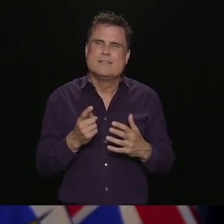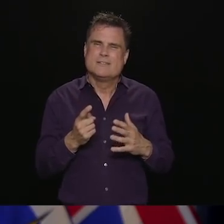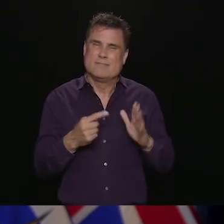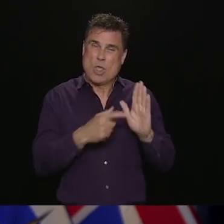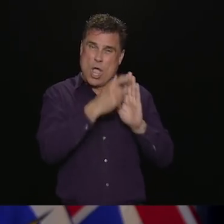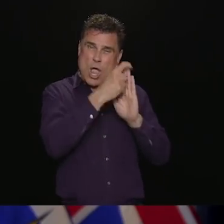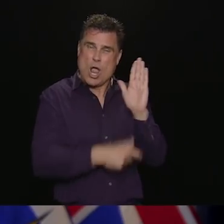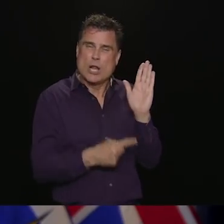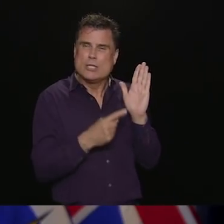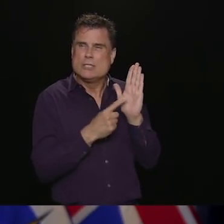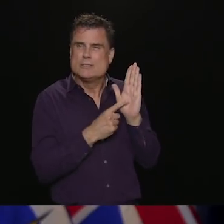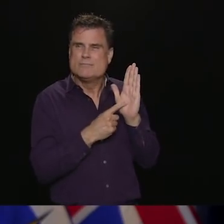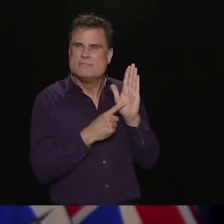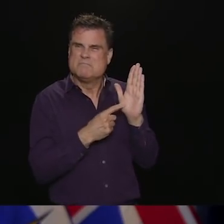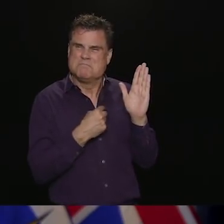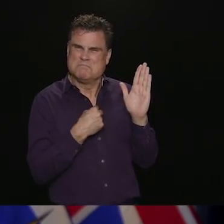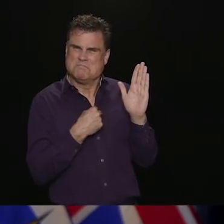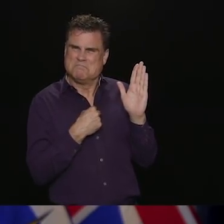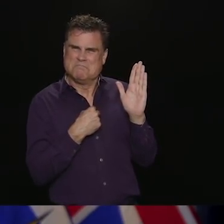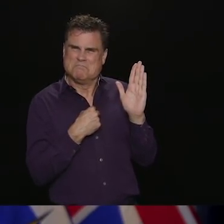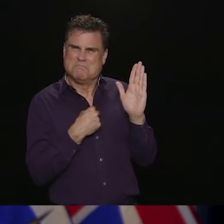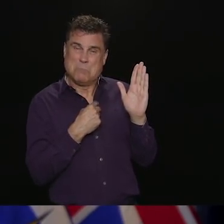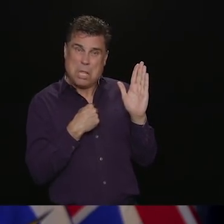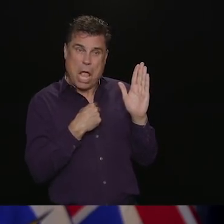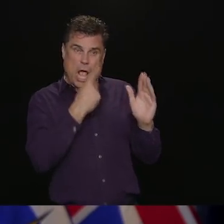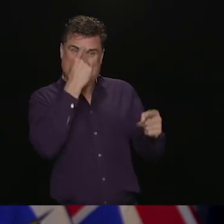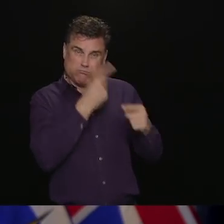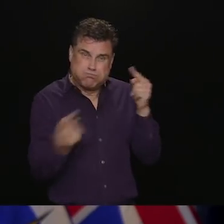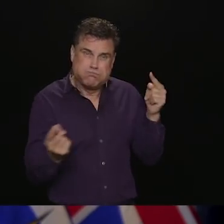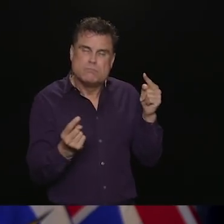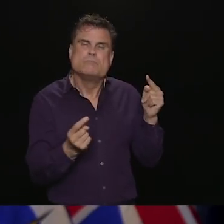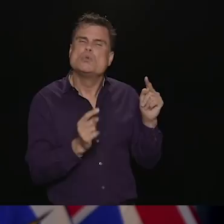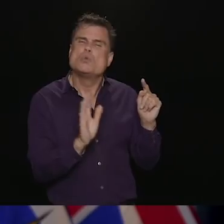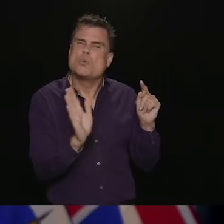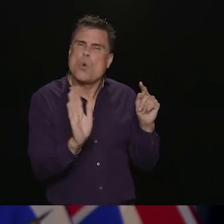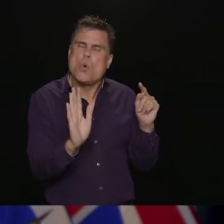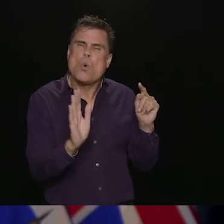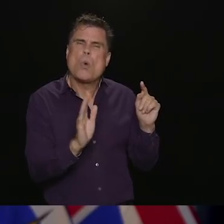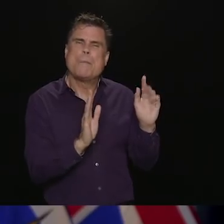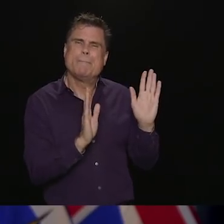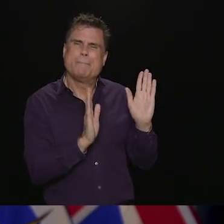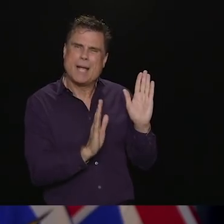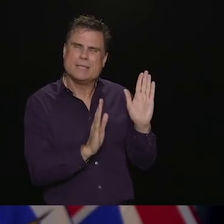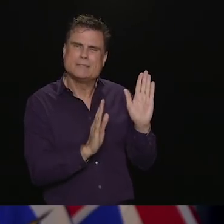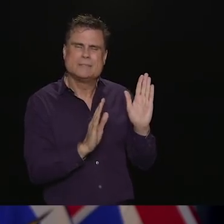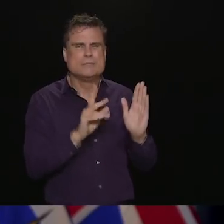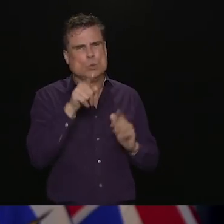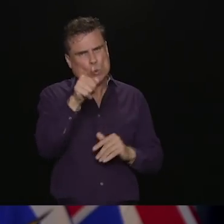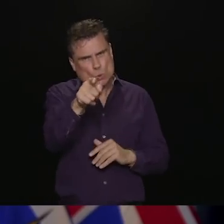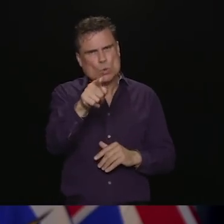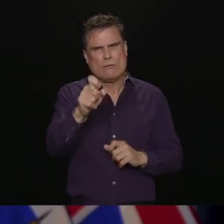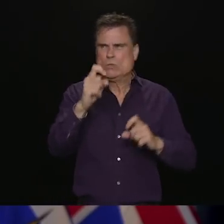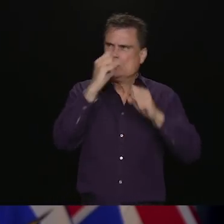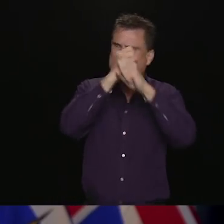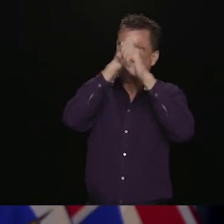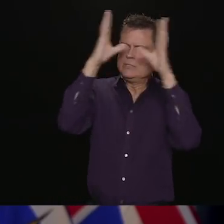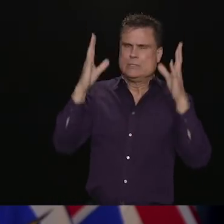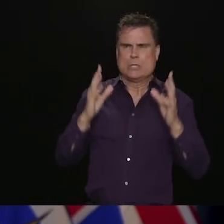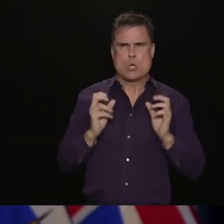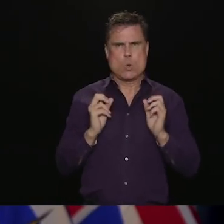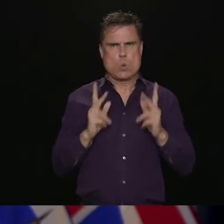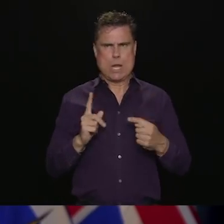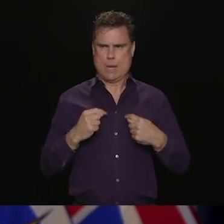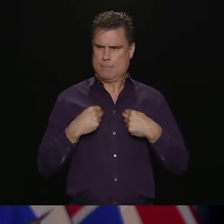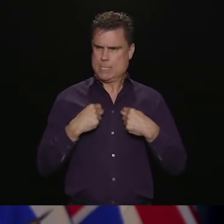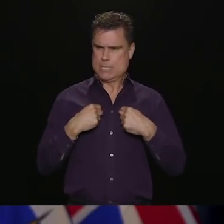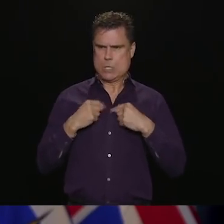to make things a bit more reasonable in some situations, for example, on transit, where we know that adding